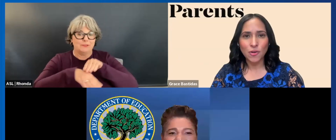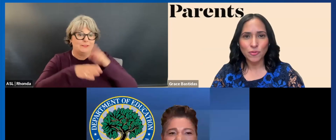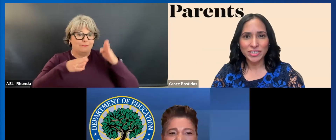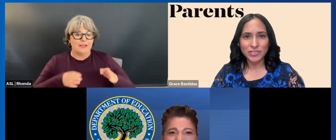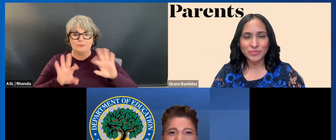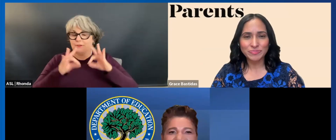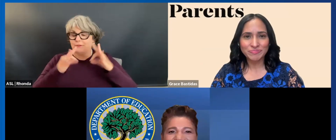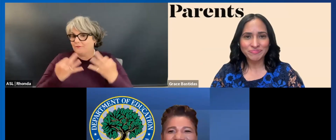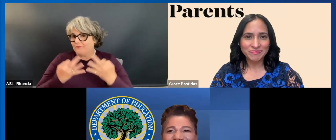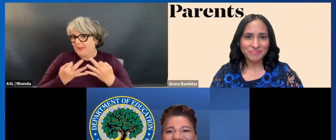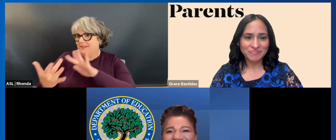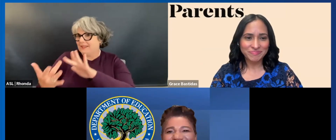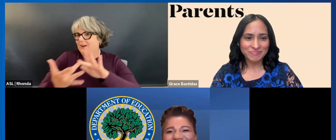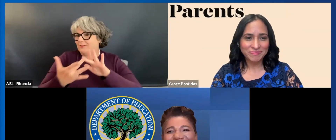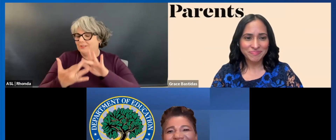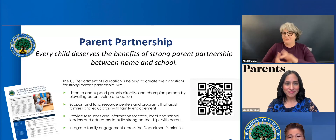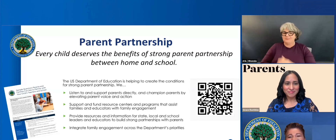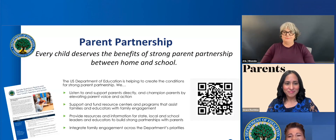Family Outreach.